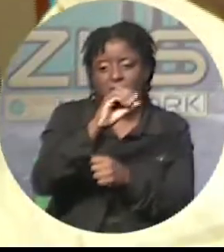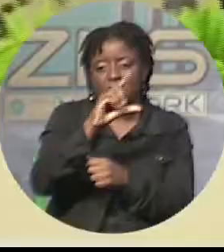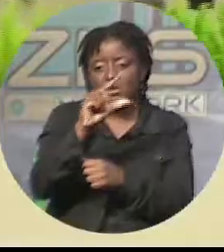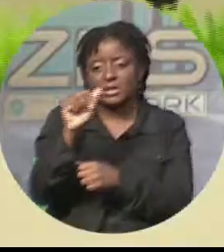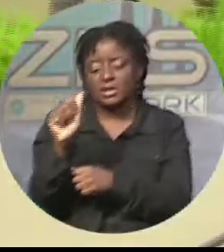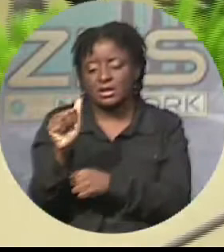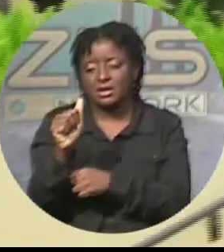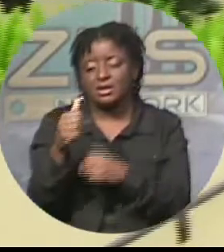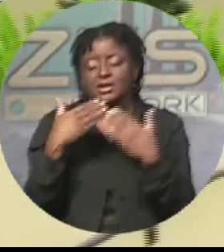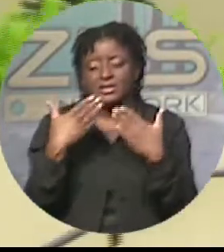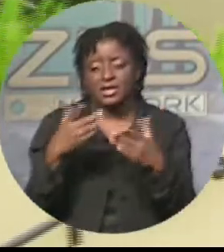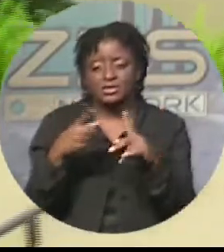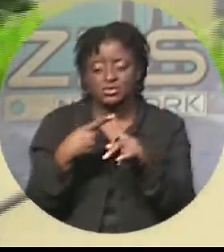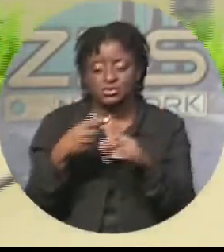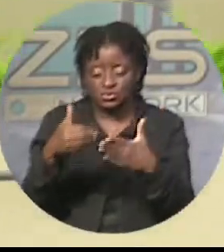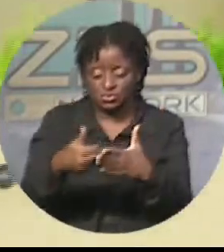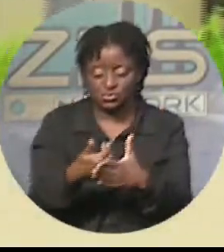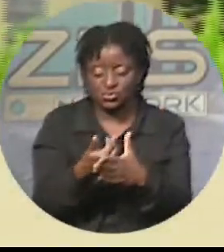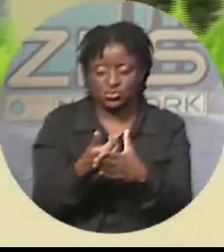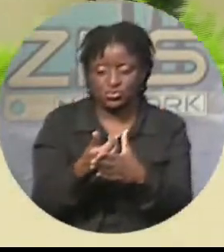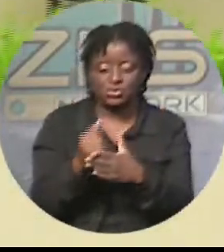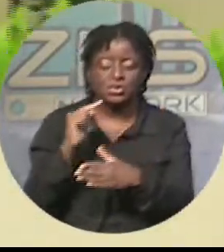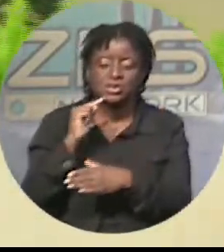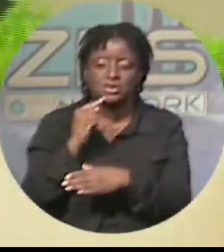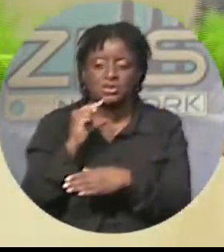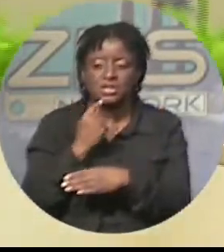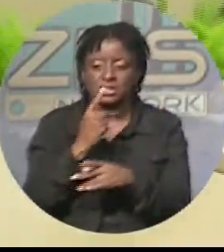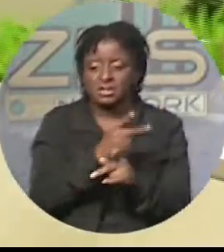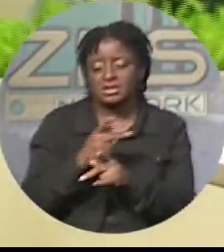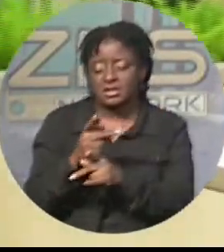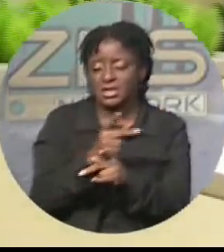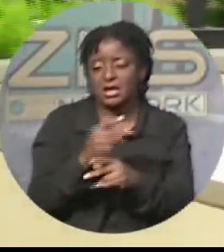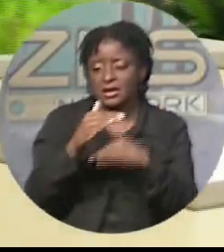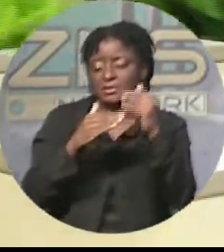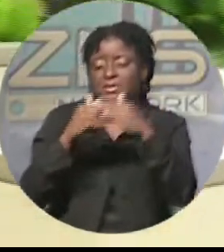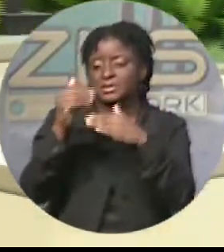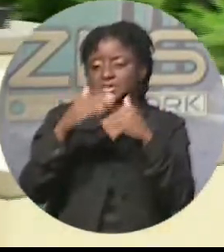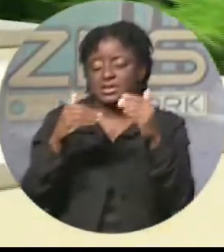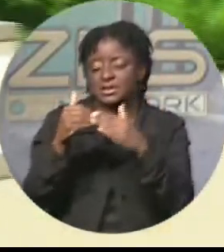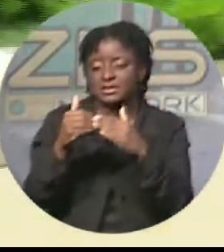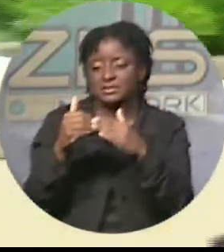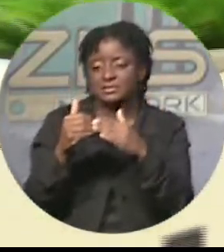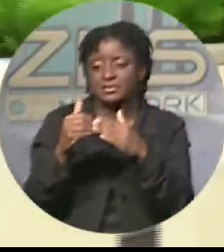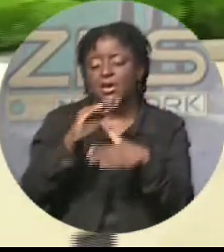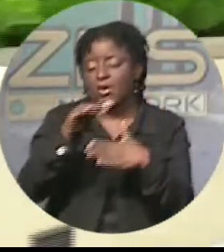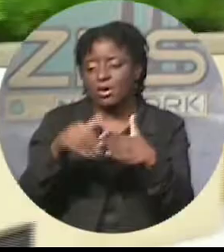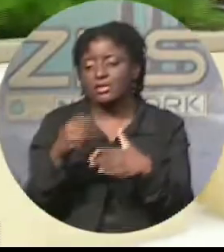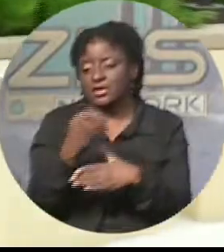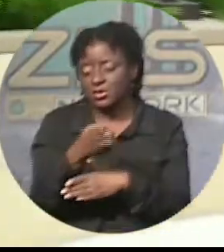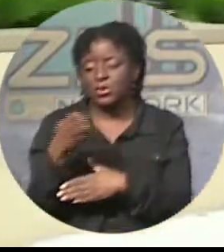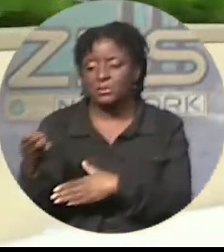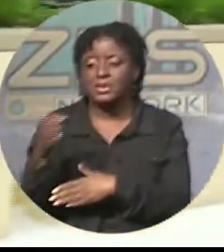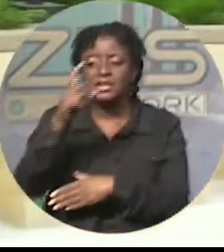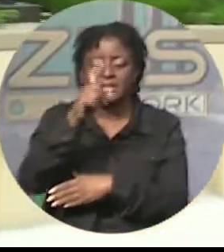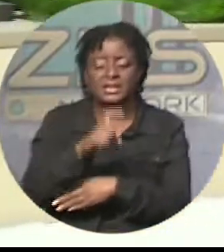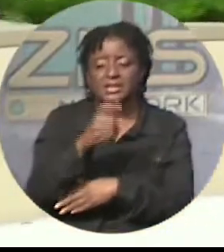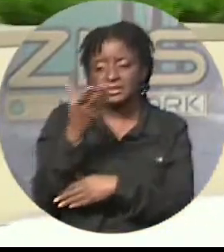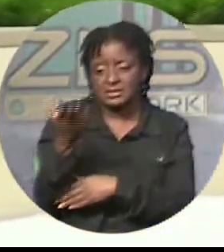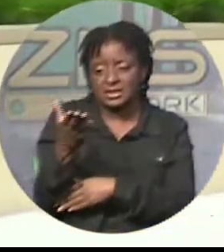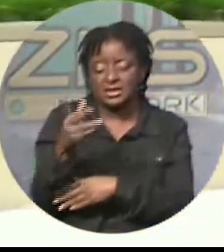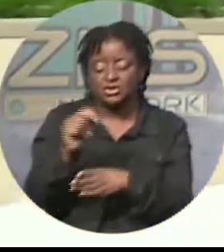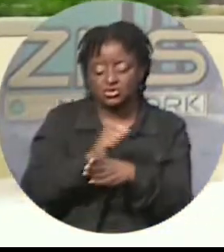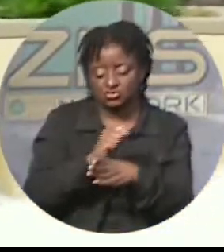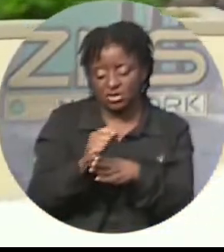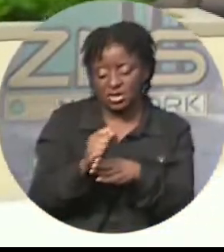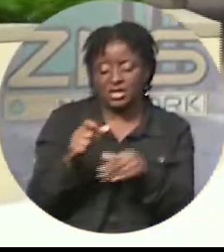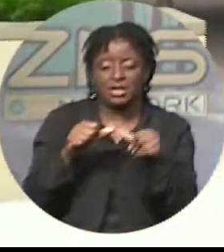new critical care block, PMH has a facility that is on par with the best in the world with all the equipment needed. Training, he pointed out, has been